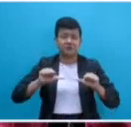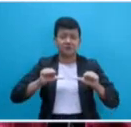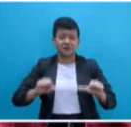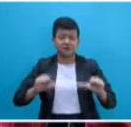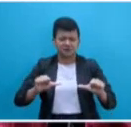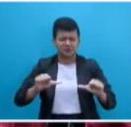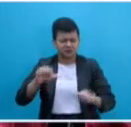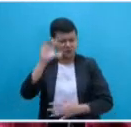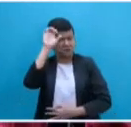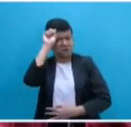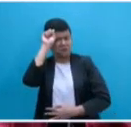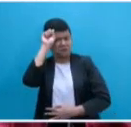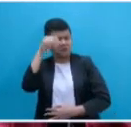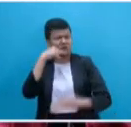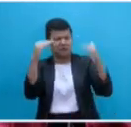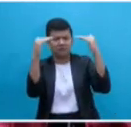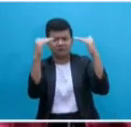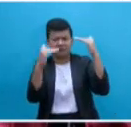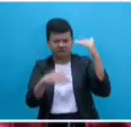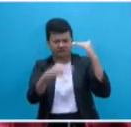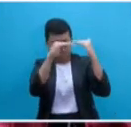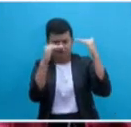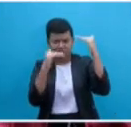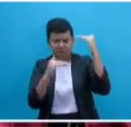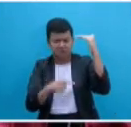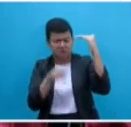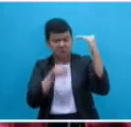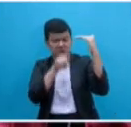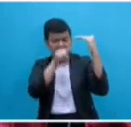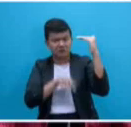euphoria that gripped our nation following the successful conduct